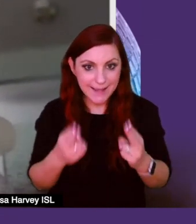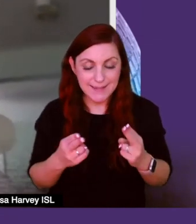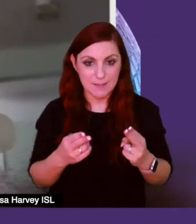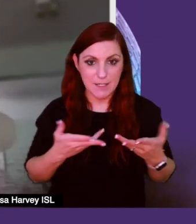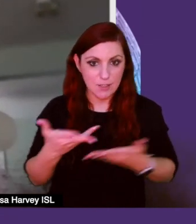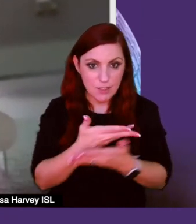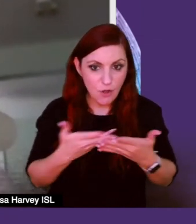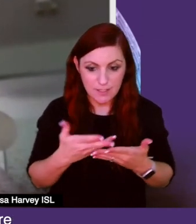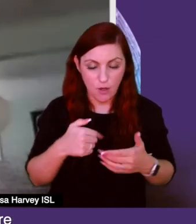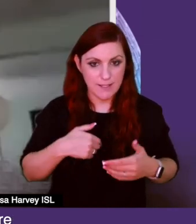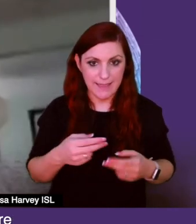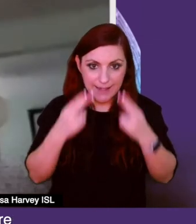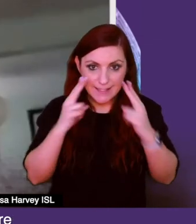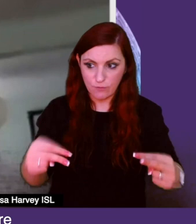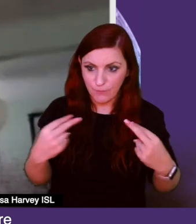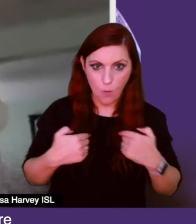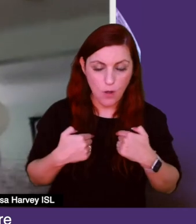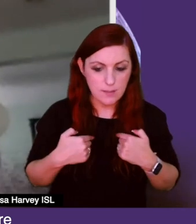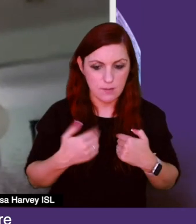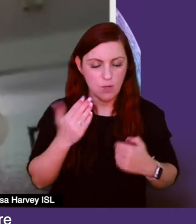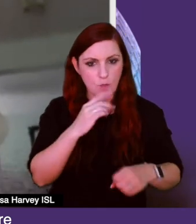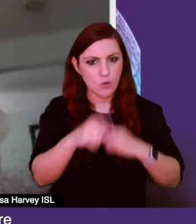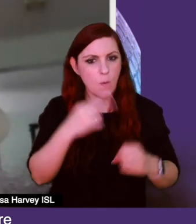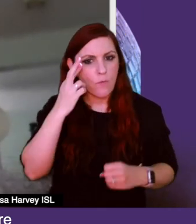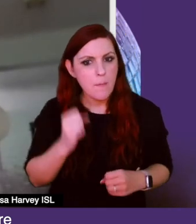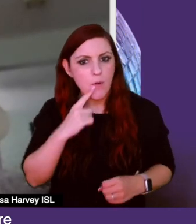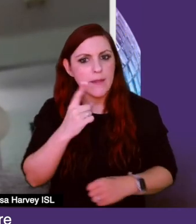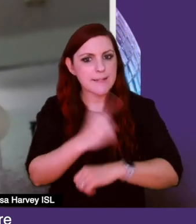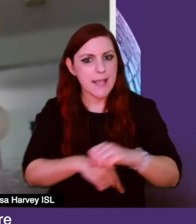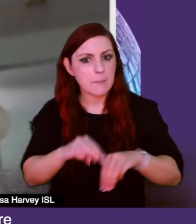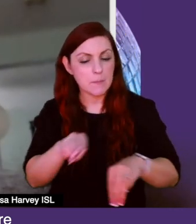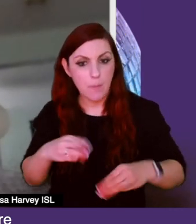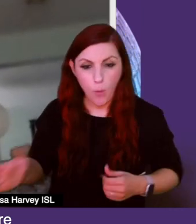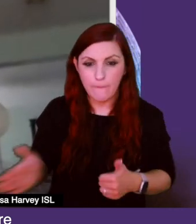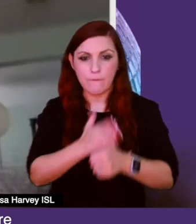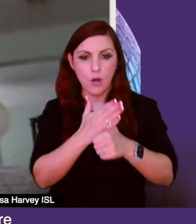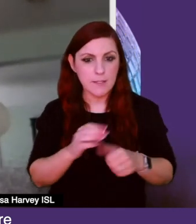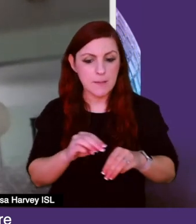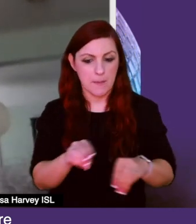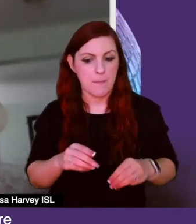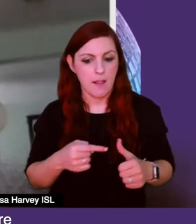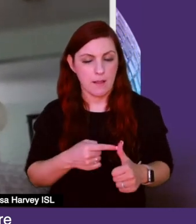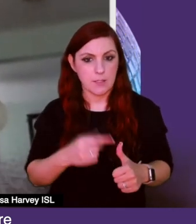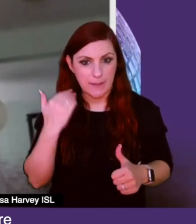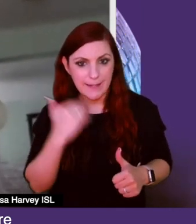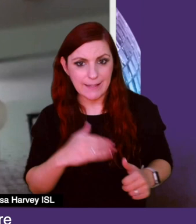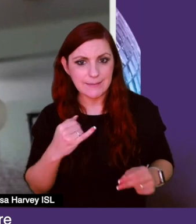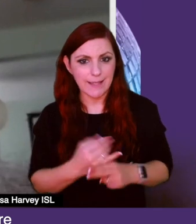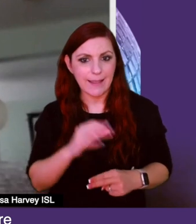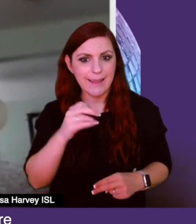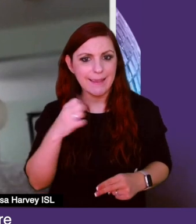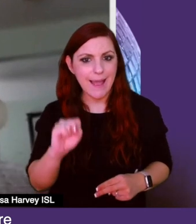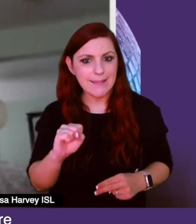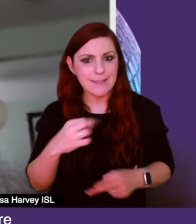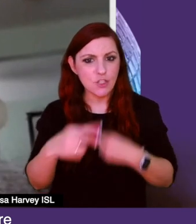We have to be seen. We must always remember that disabled people were the first people to be killed in